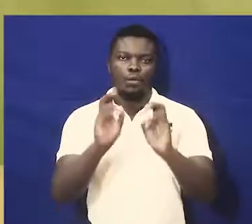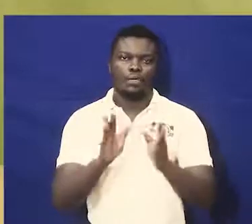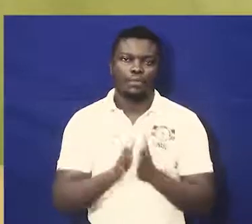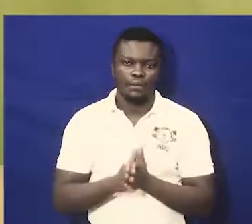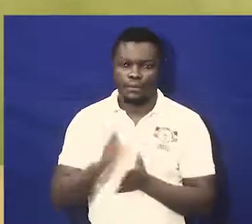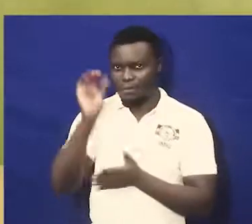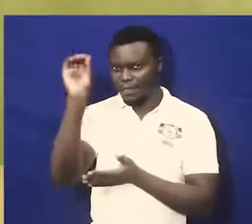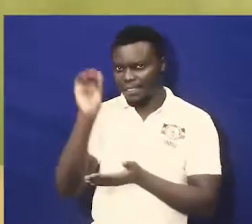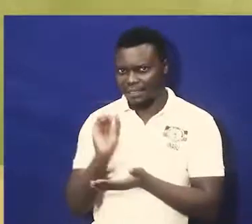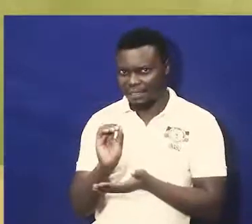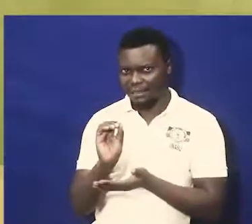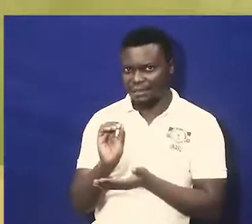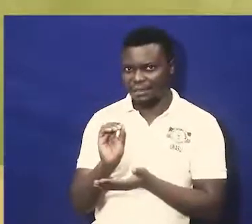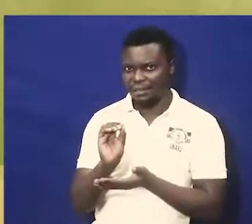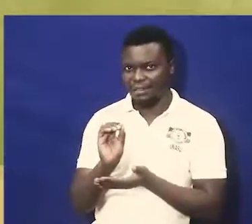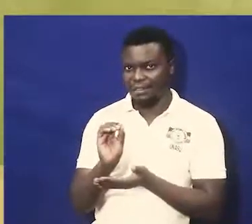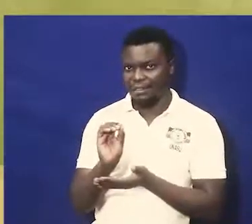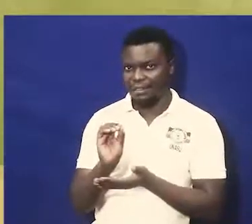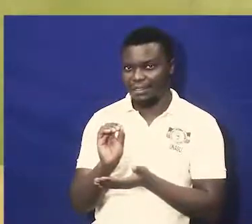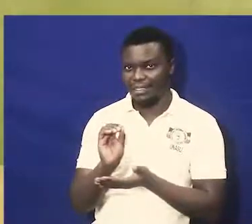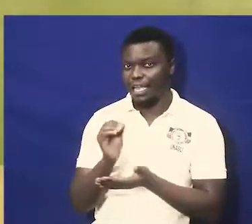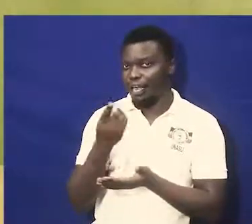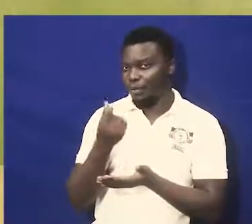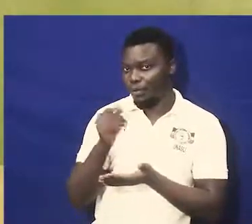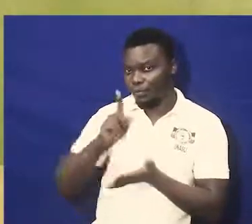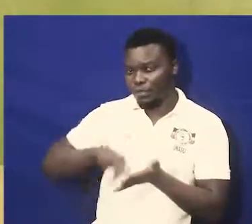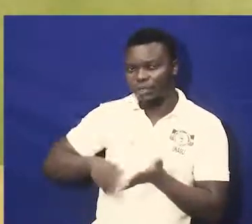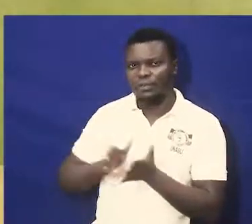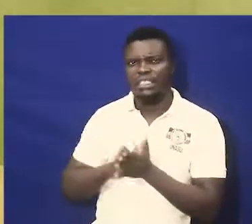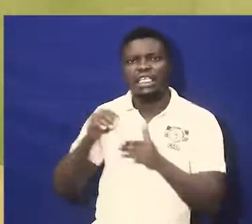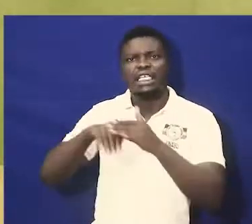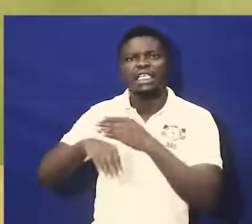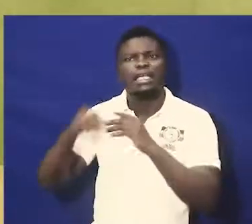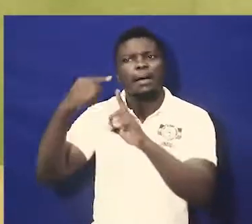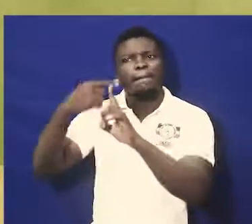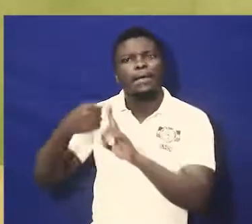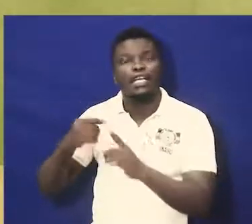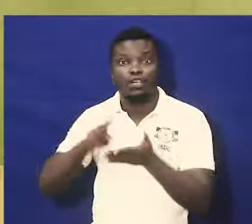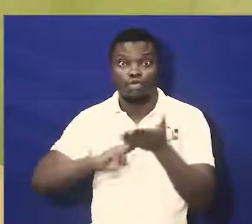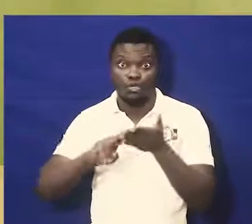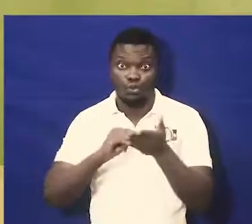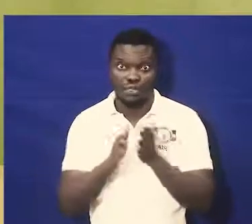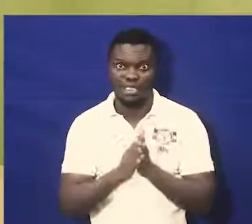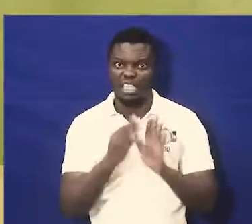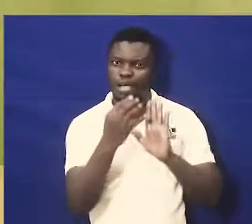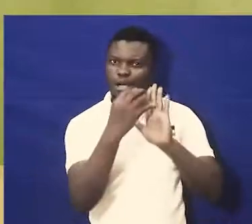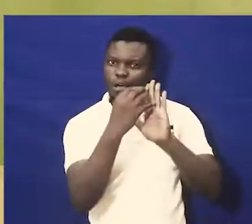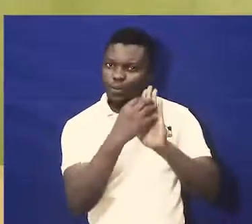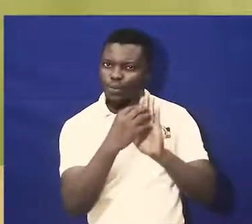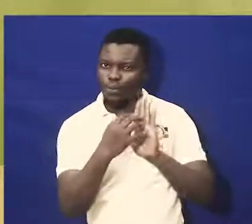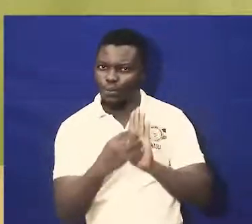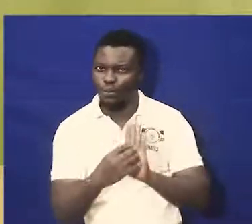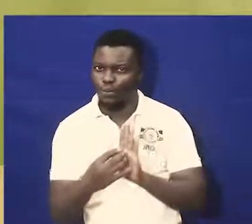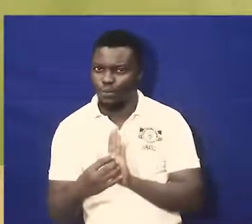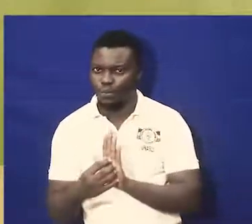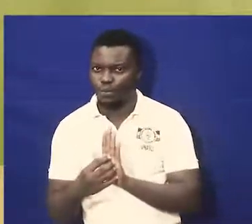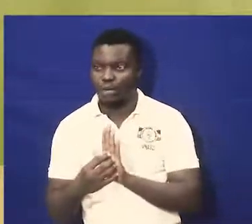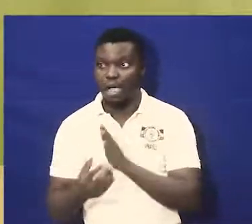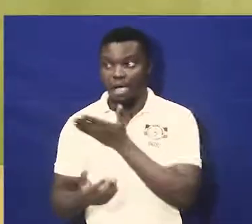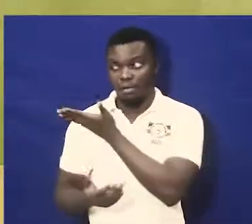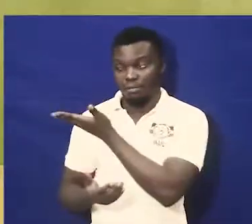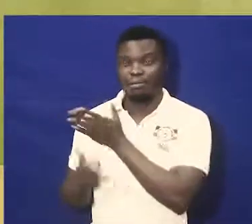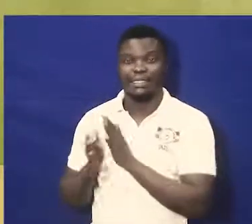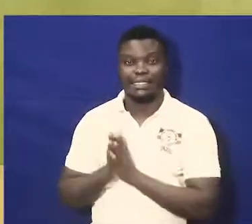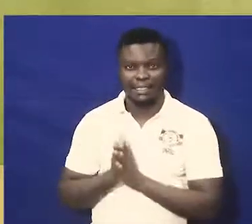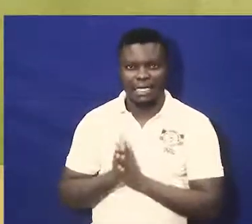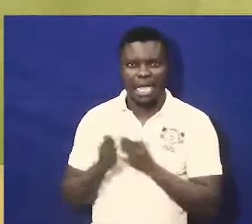Percentage profit. In mathematics, we use formulas all the time. And